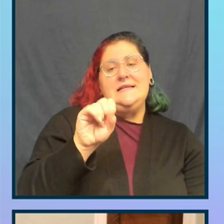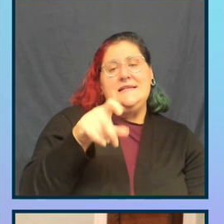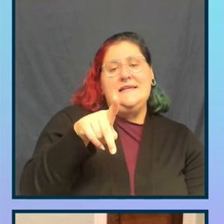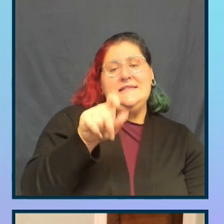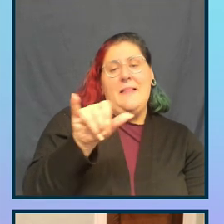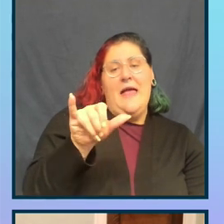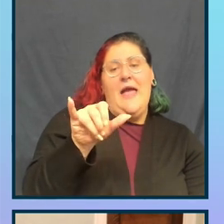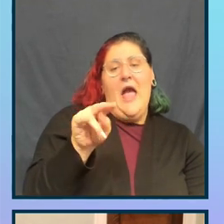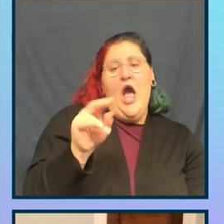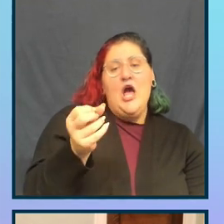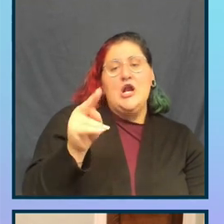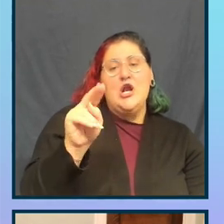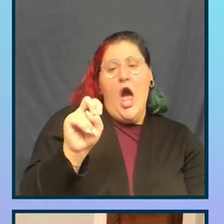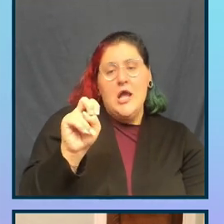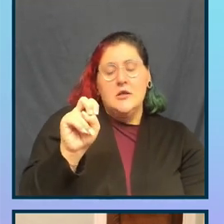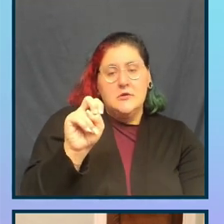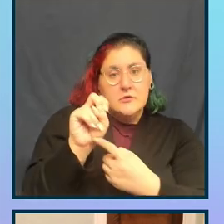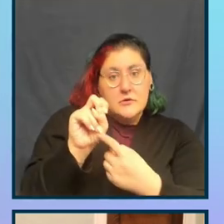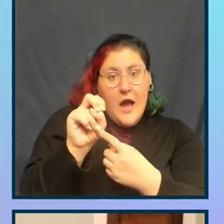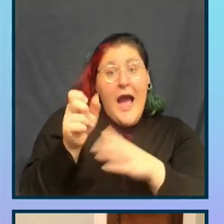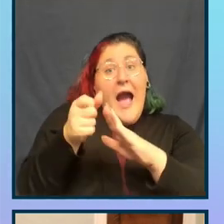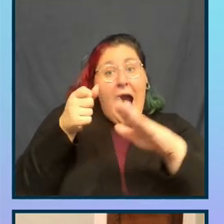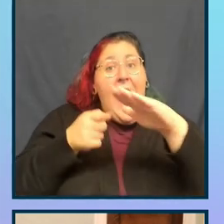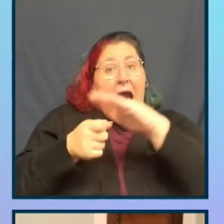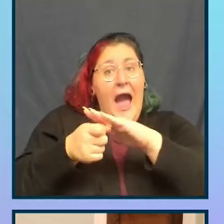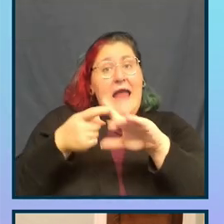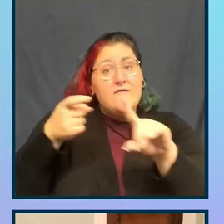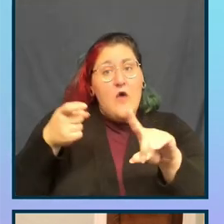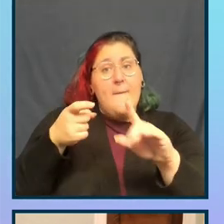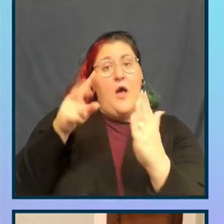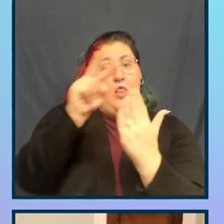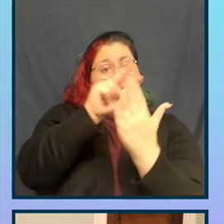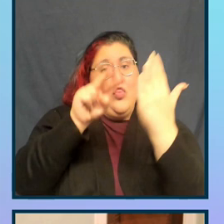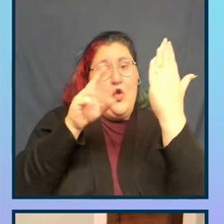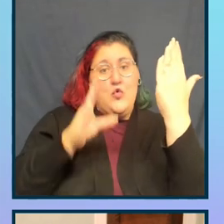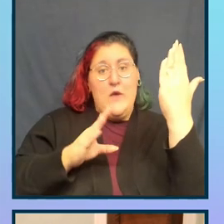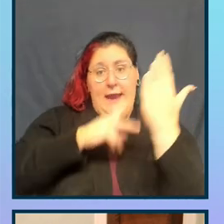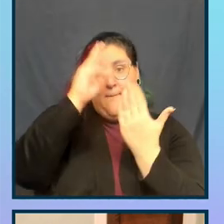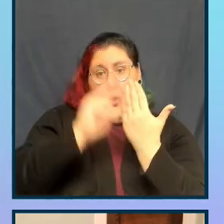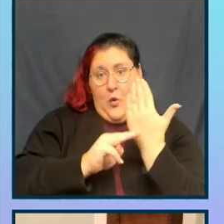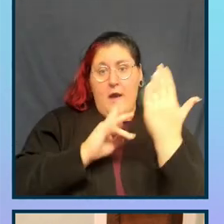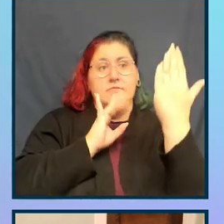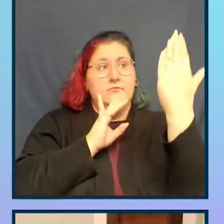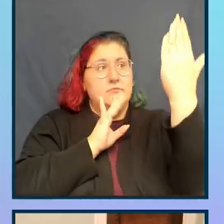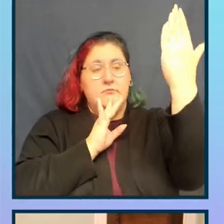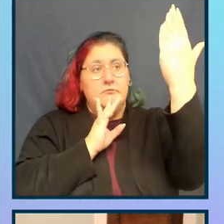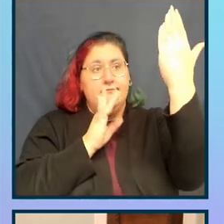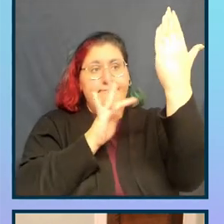for screen readers, hides it from screen readers. Sometimes this is what you intend to do, but not